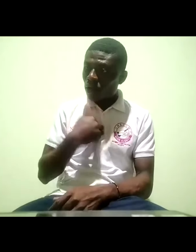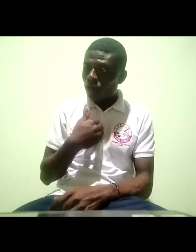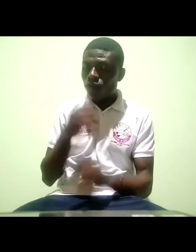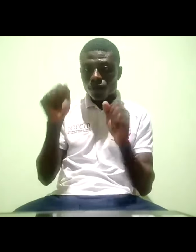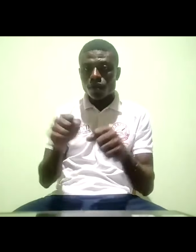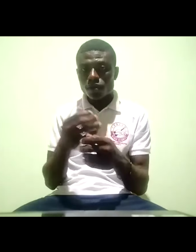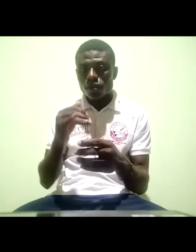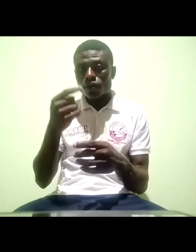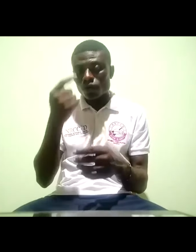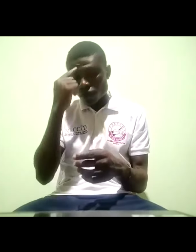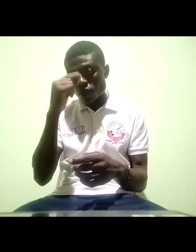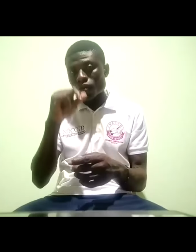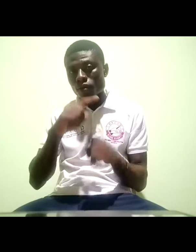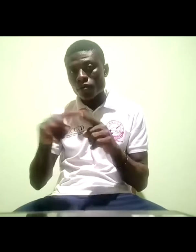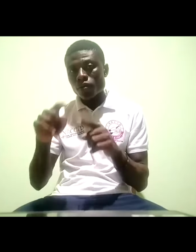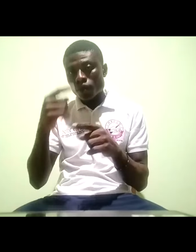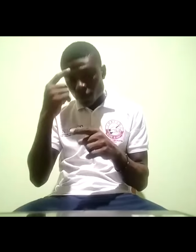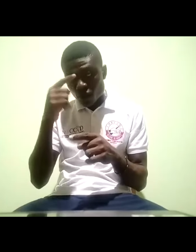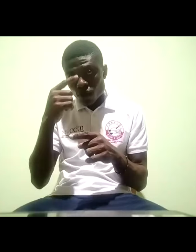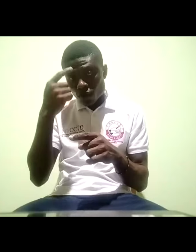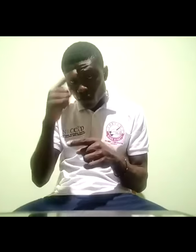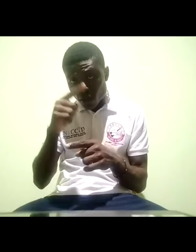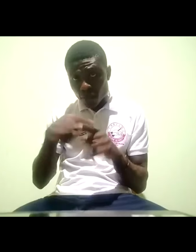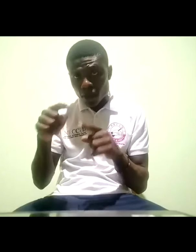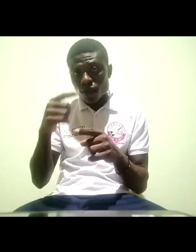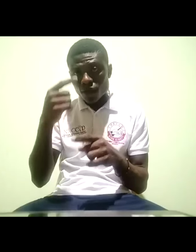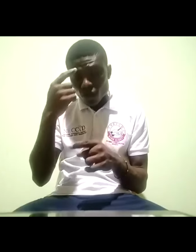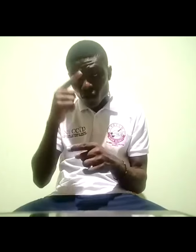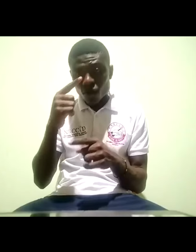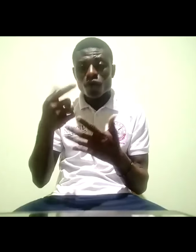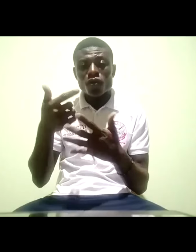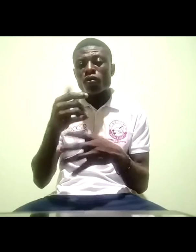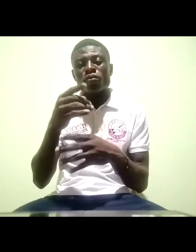learning disabilities, but for dyscalculia, like if we relate it to